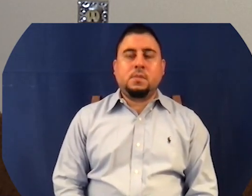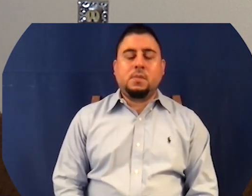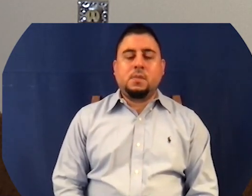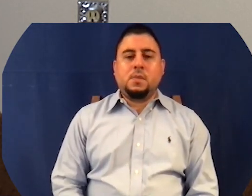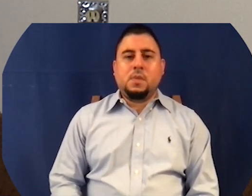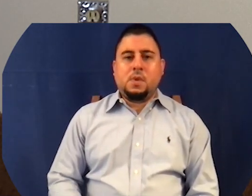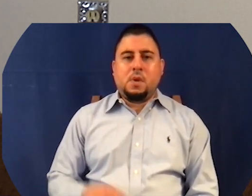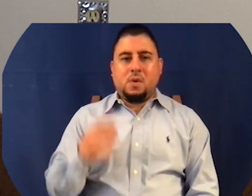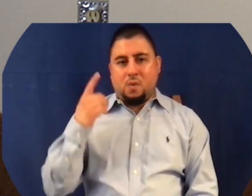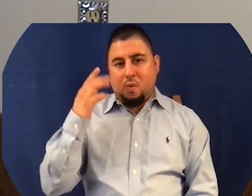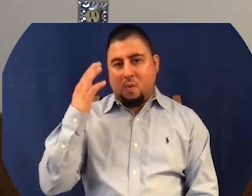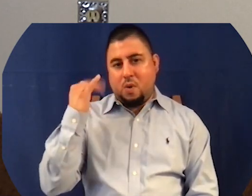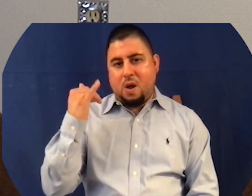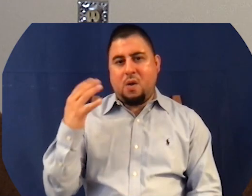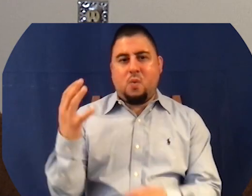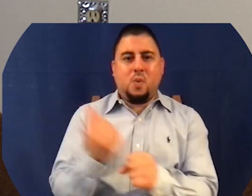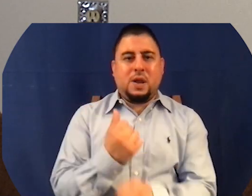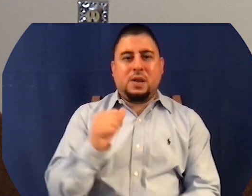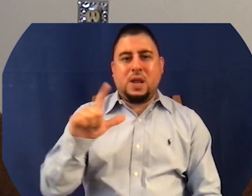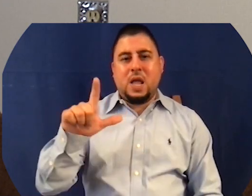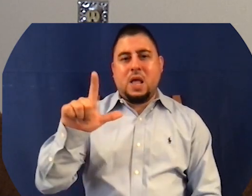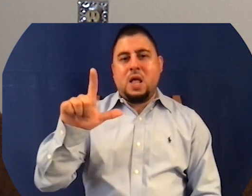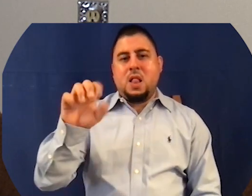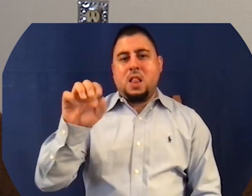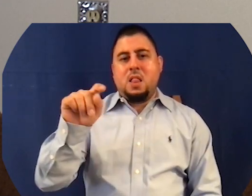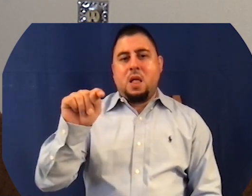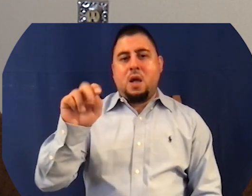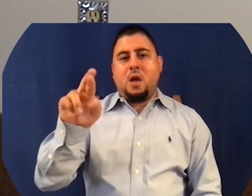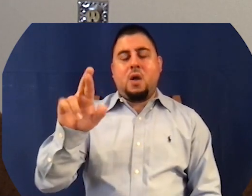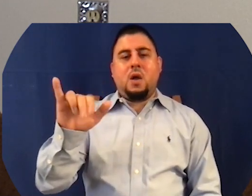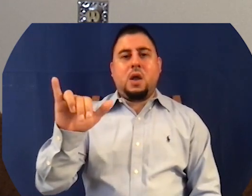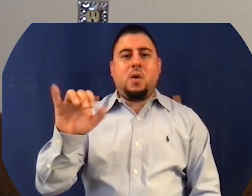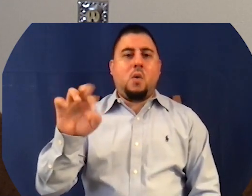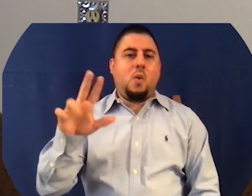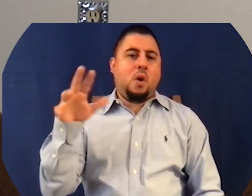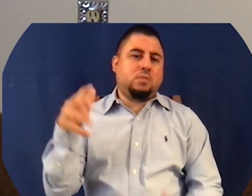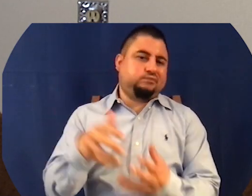Mania for winning the lottery or striking it rich at the casino